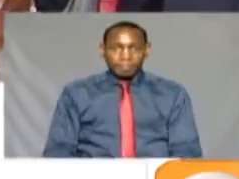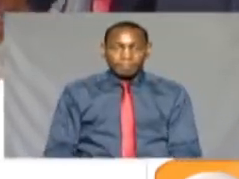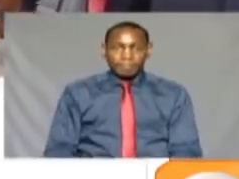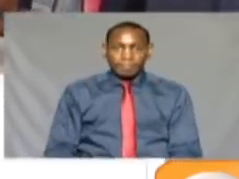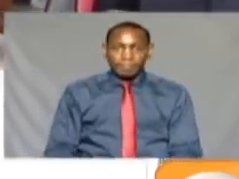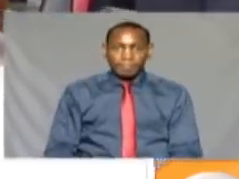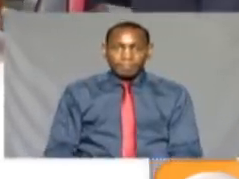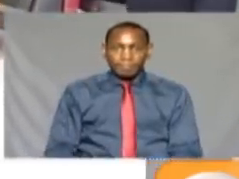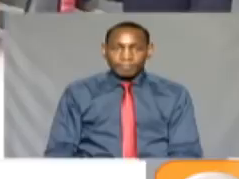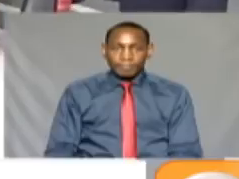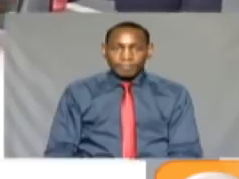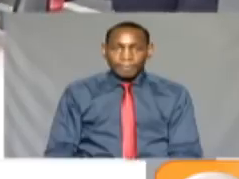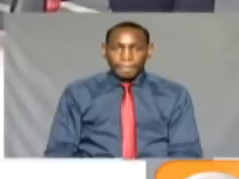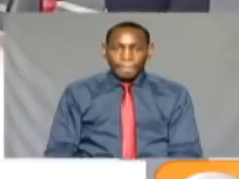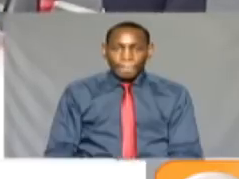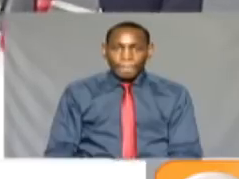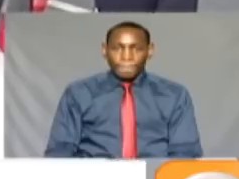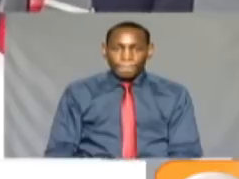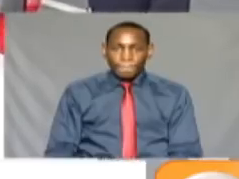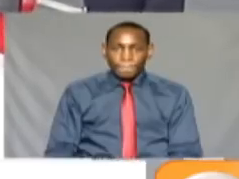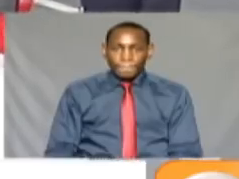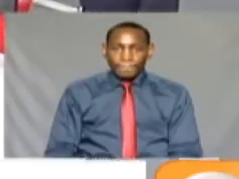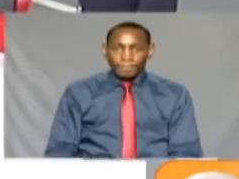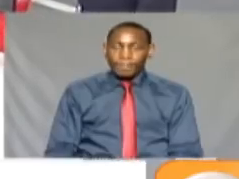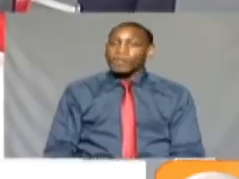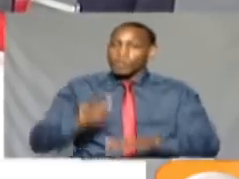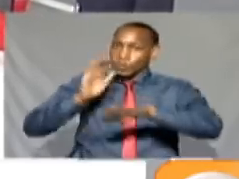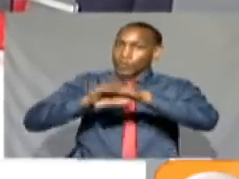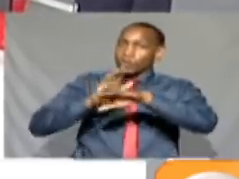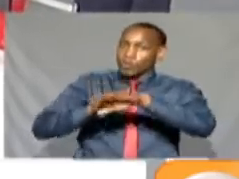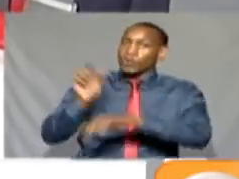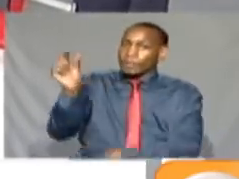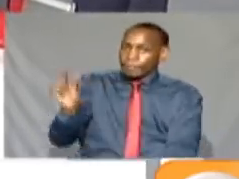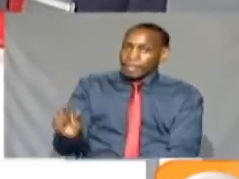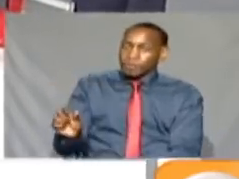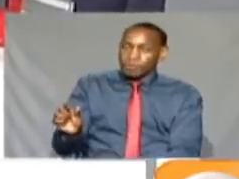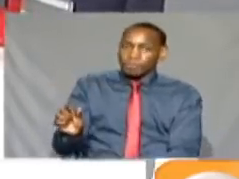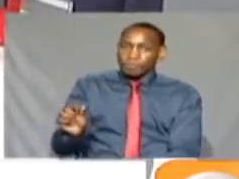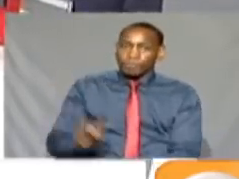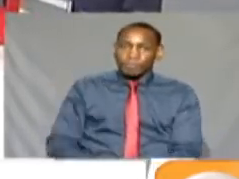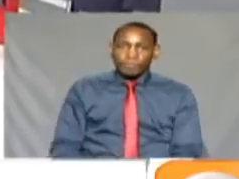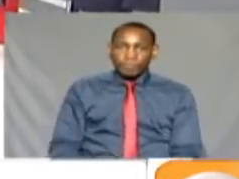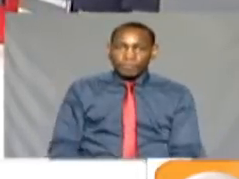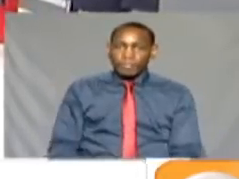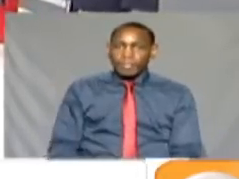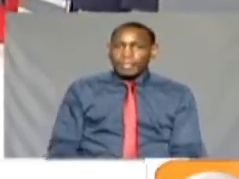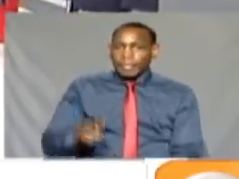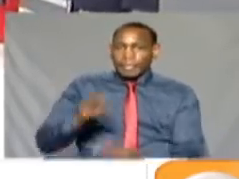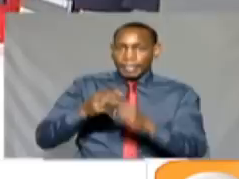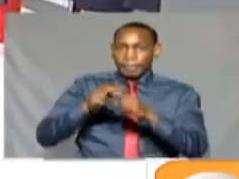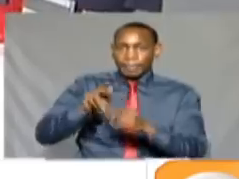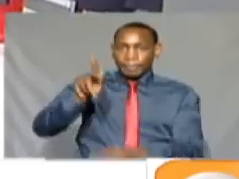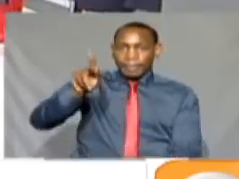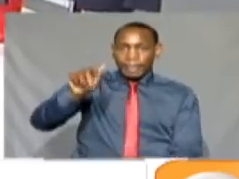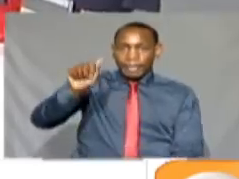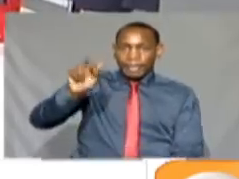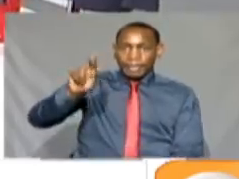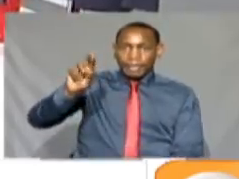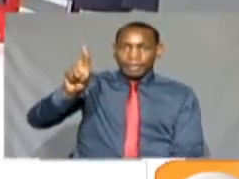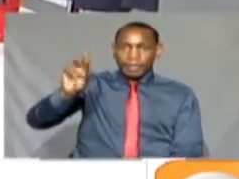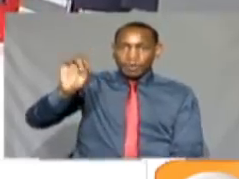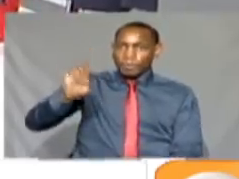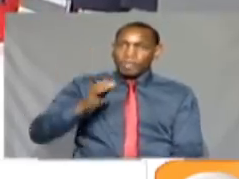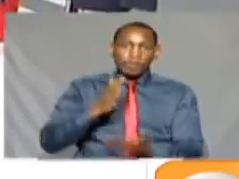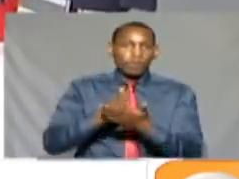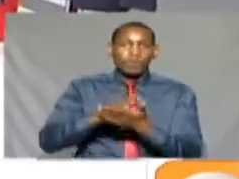Oh, there he is. Oh, man. Oh. That was a good man, though. He was a great man. I expect him that met the late, before. Great Jenga Karume. We are doing fun,